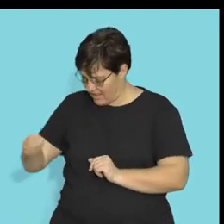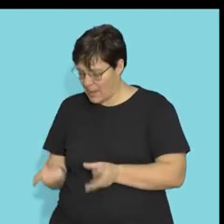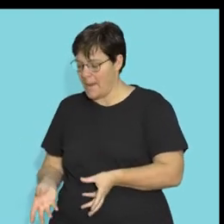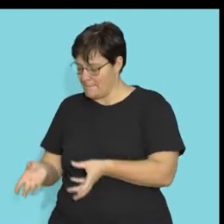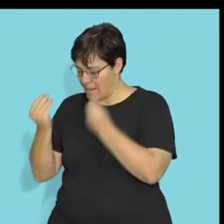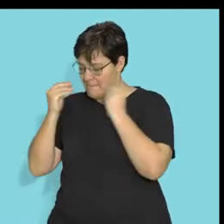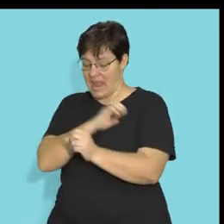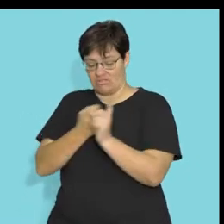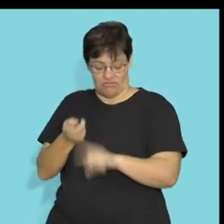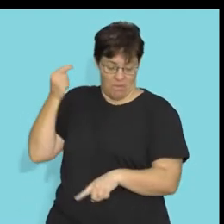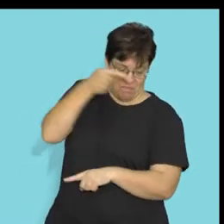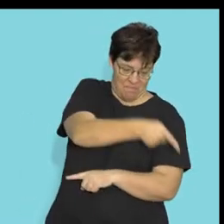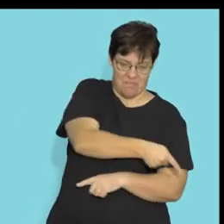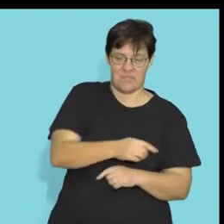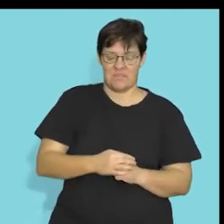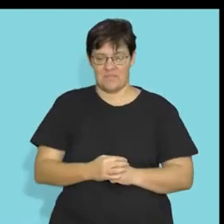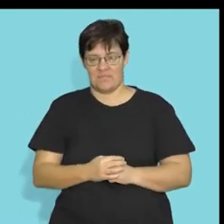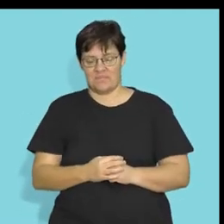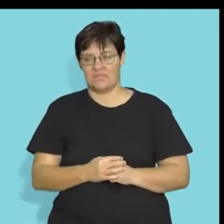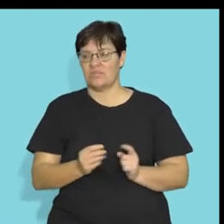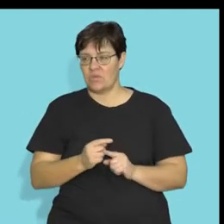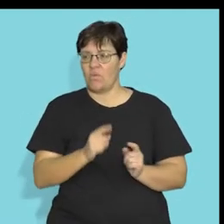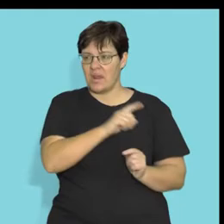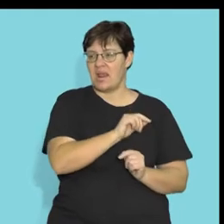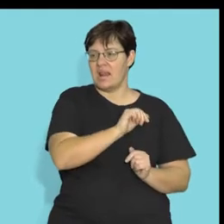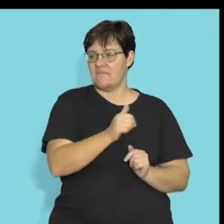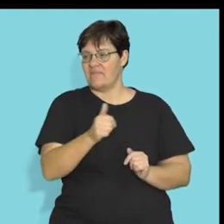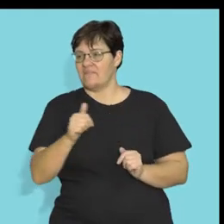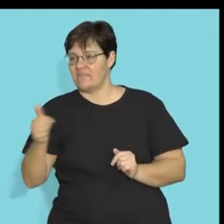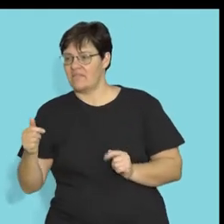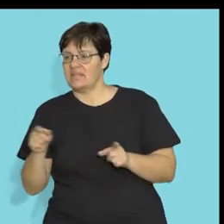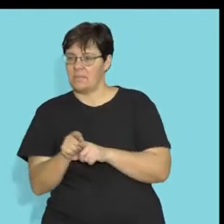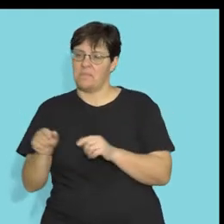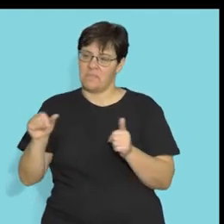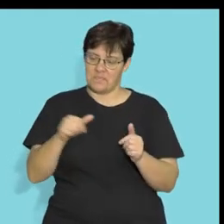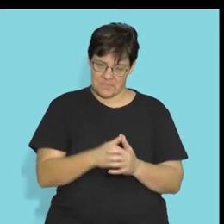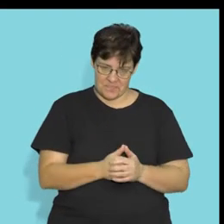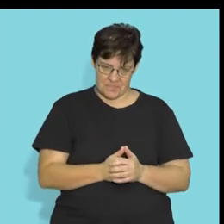this relationship shows you how the energy has moved from one trophic level to the next.